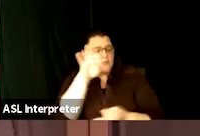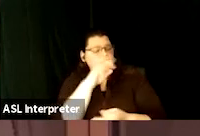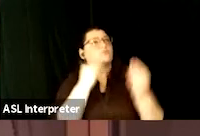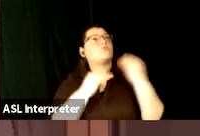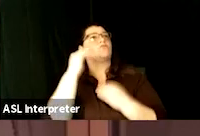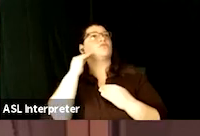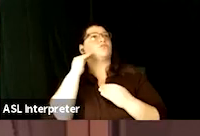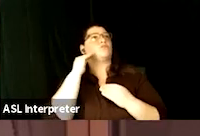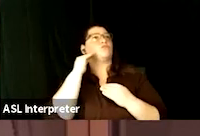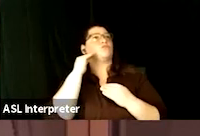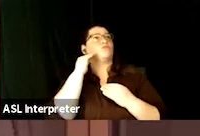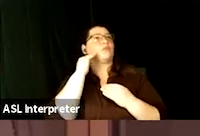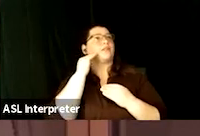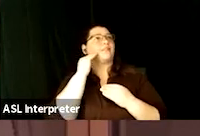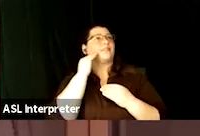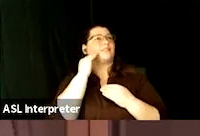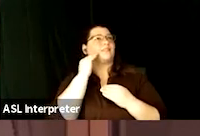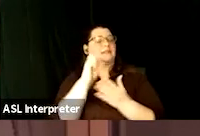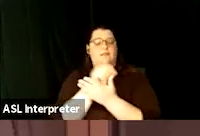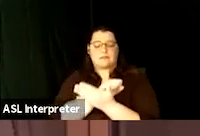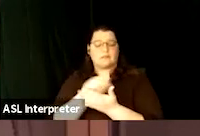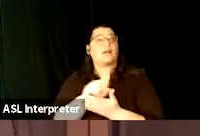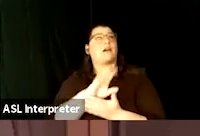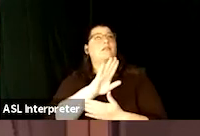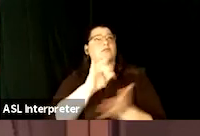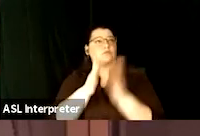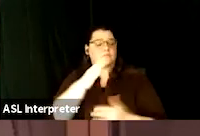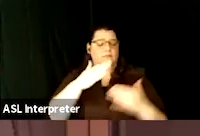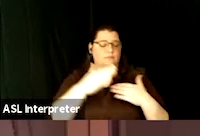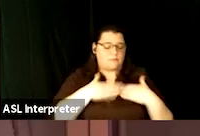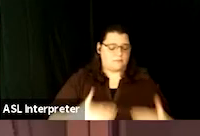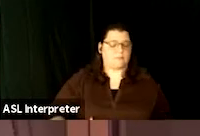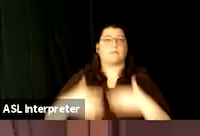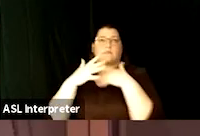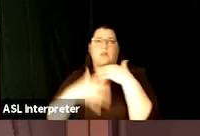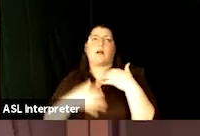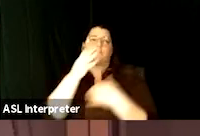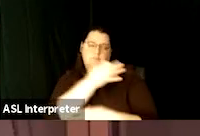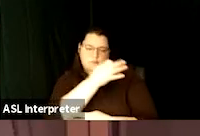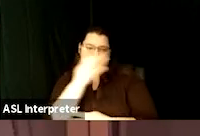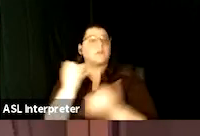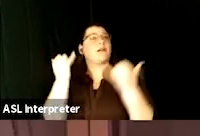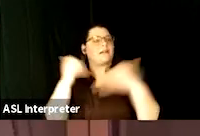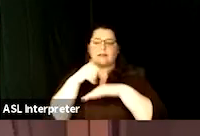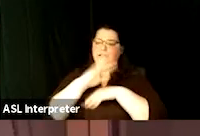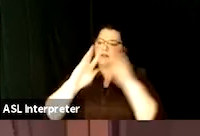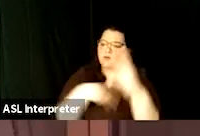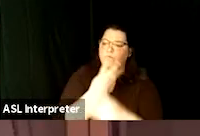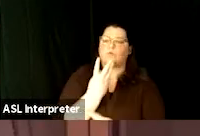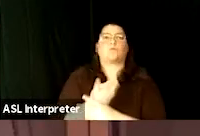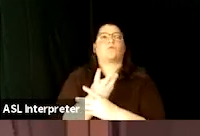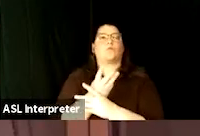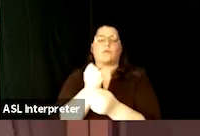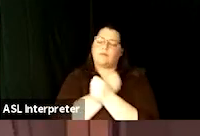blood. Send us now into the world in peace, and grant us strength and courage to love and